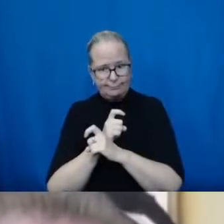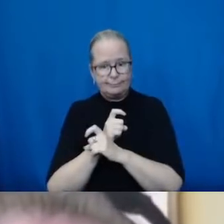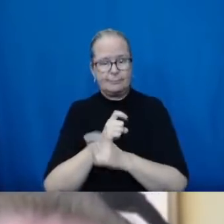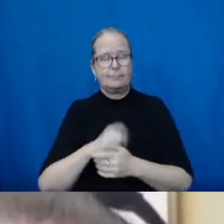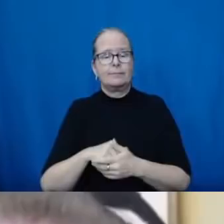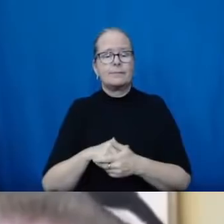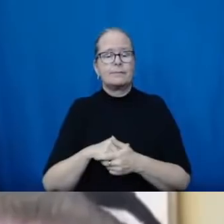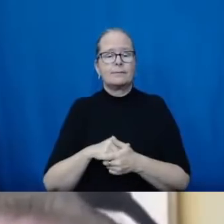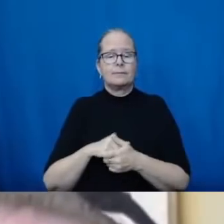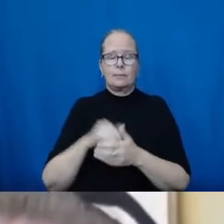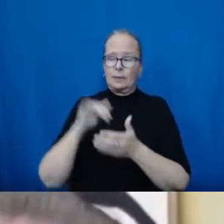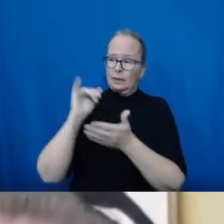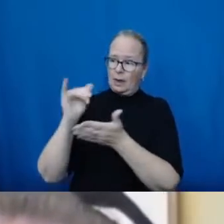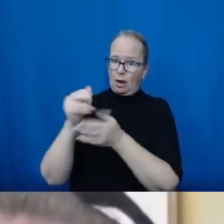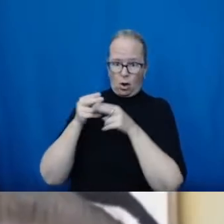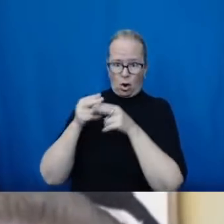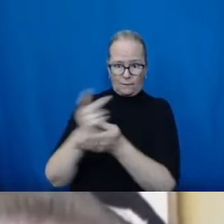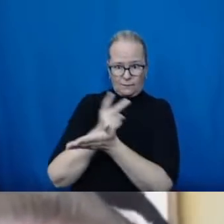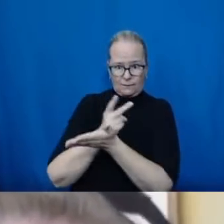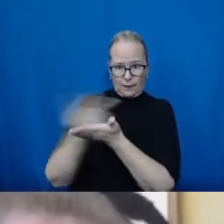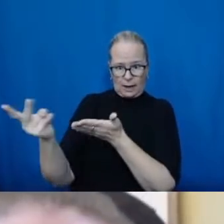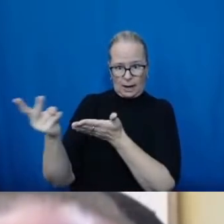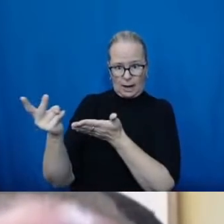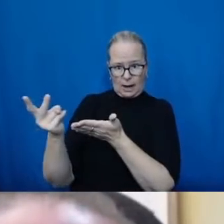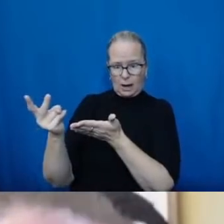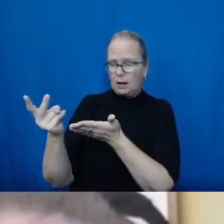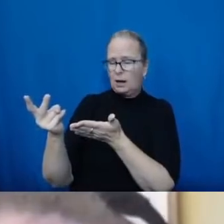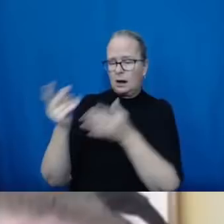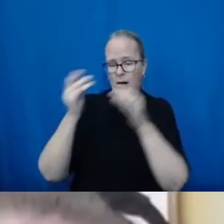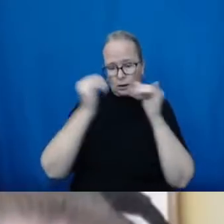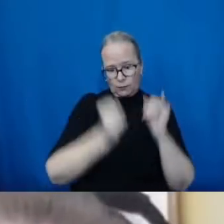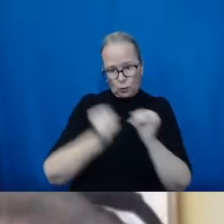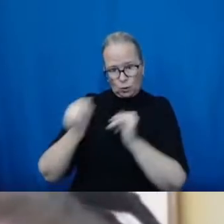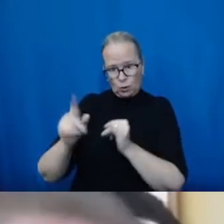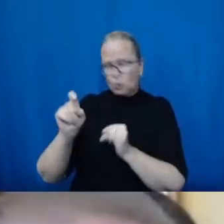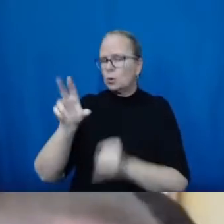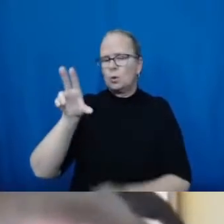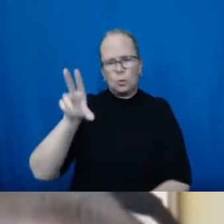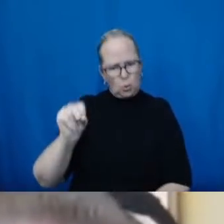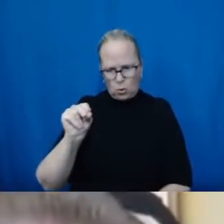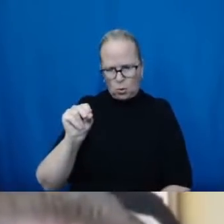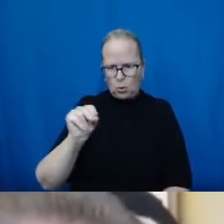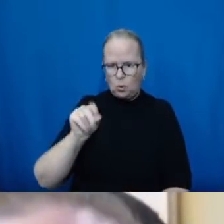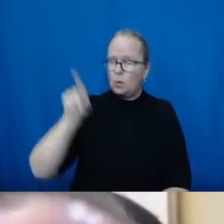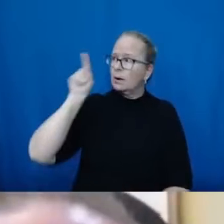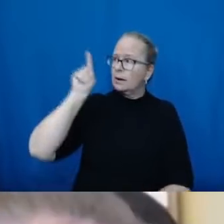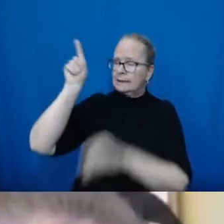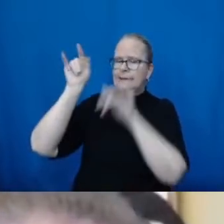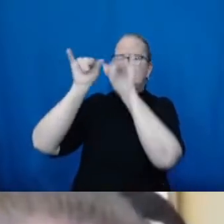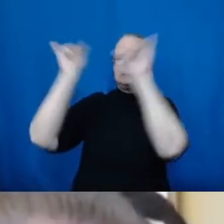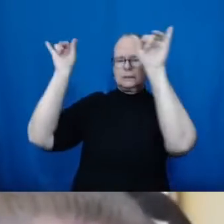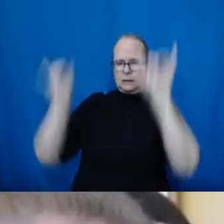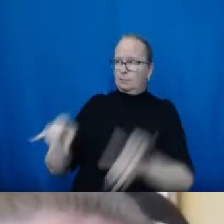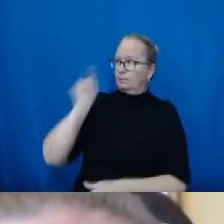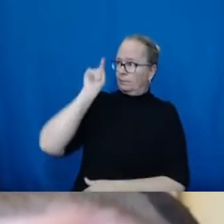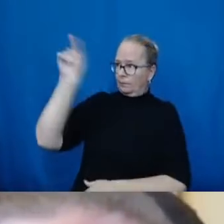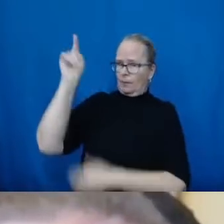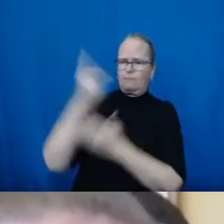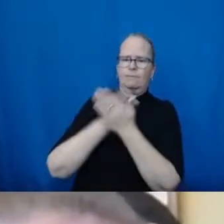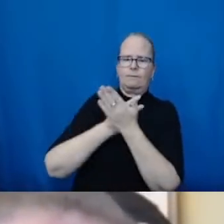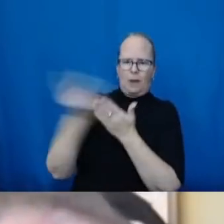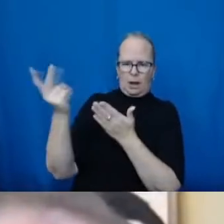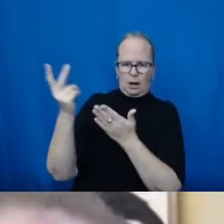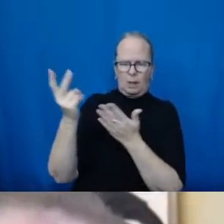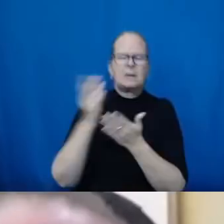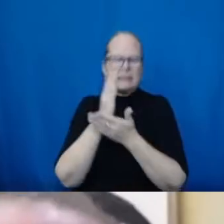individual failure, but it is an underlying systemic failure, that this misinformation is so pervasive that they've never had the opportunity